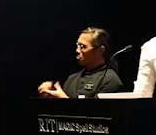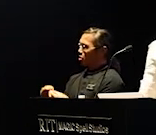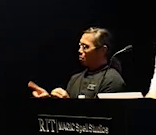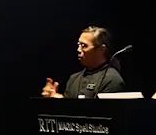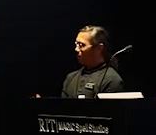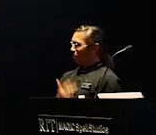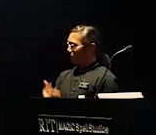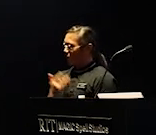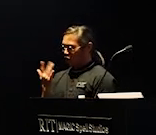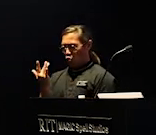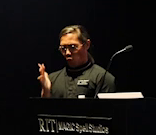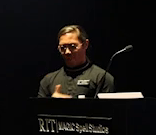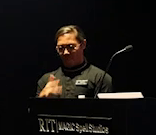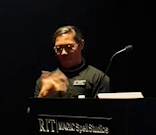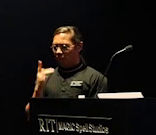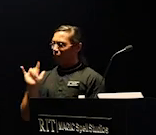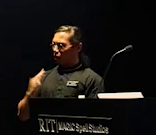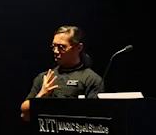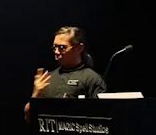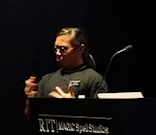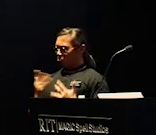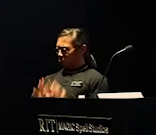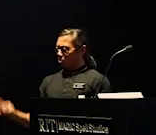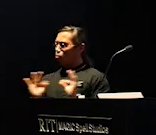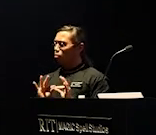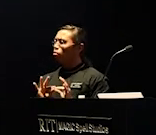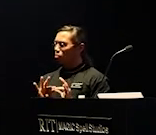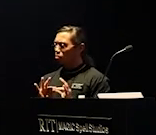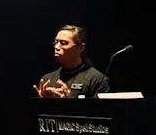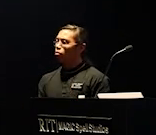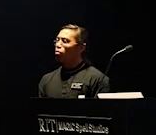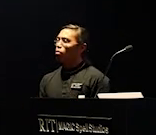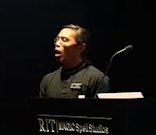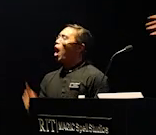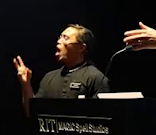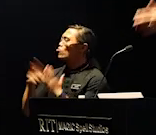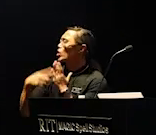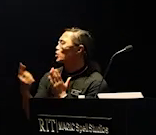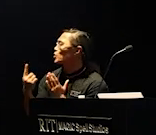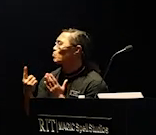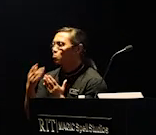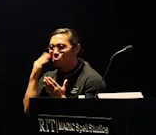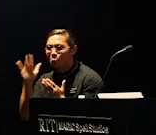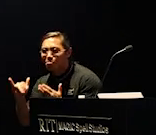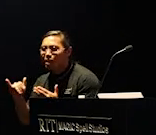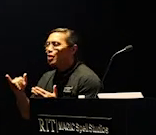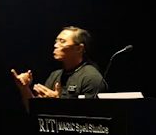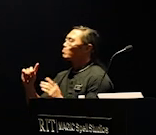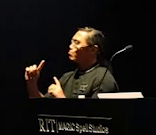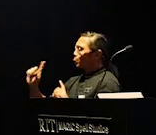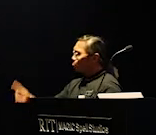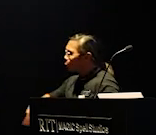I read something recently that for 90% of the time that humans collectively have been on this planet, so